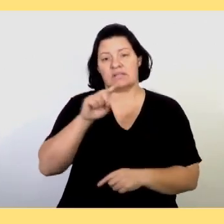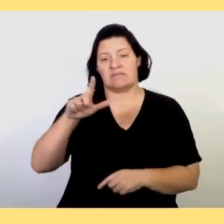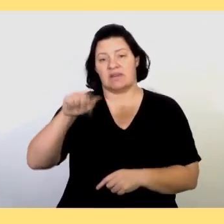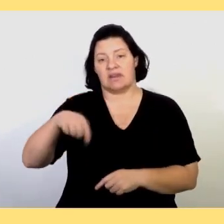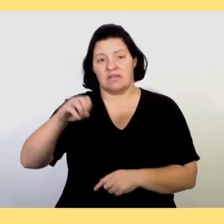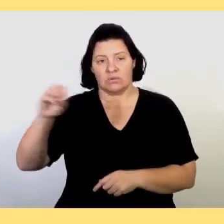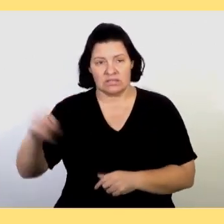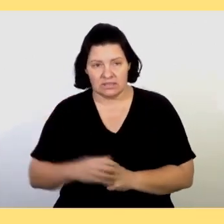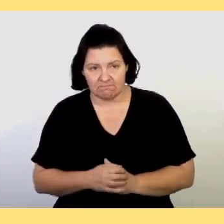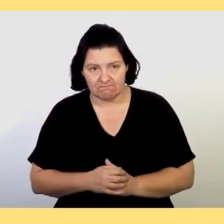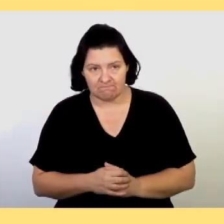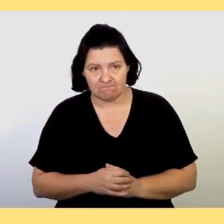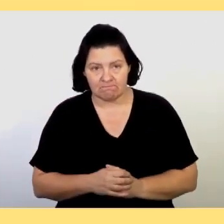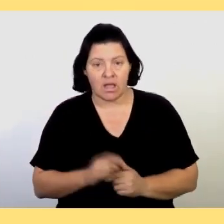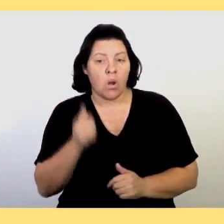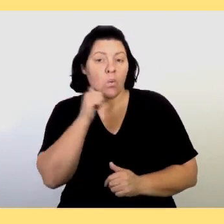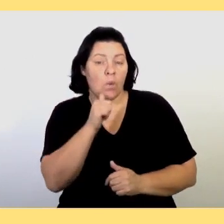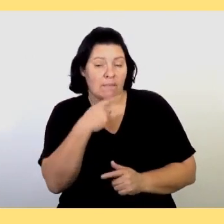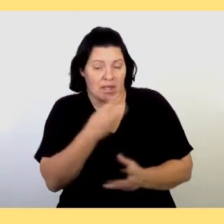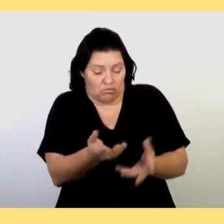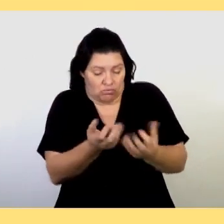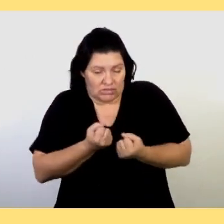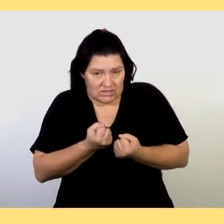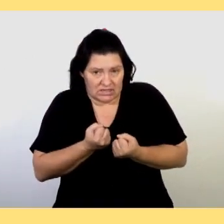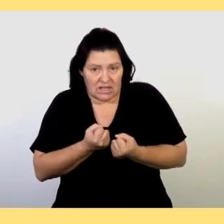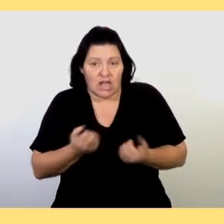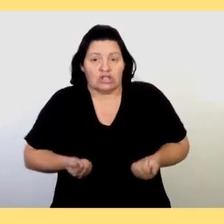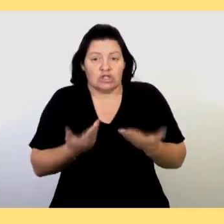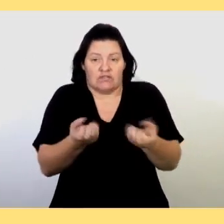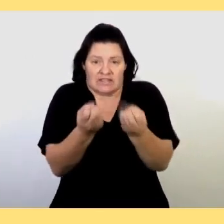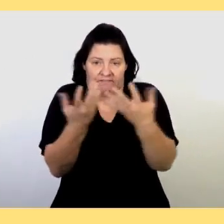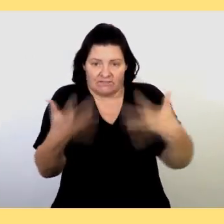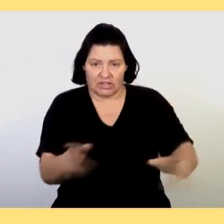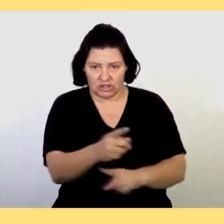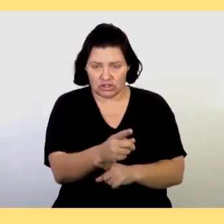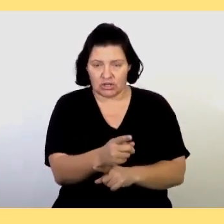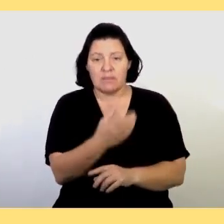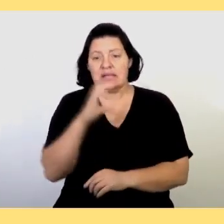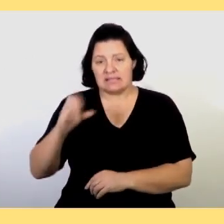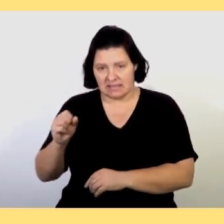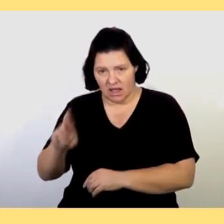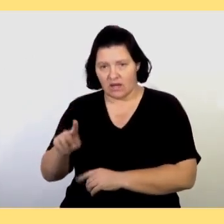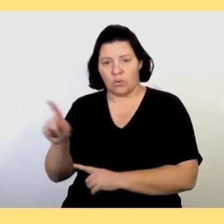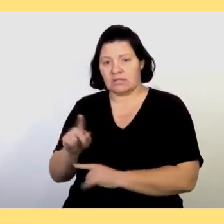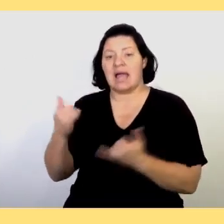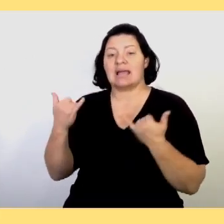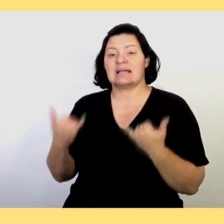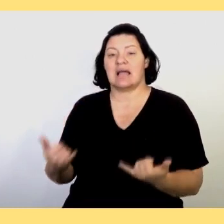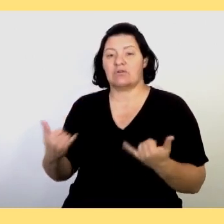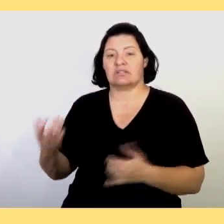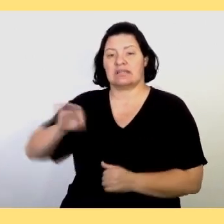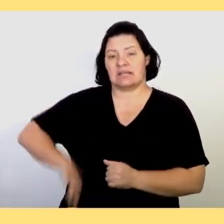17,000. What happens? Now, when I have received for services rendered, I credit